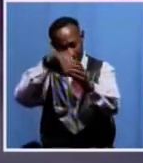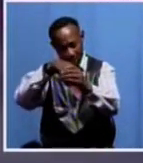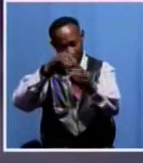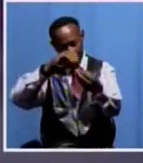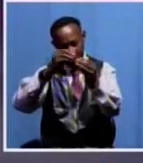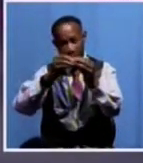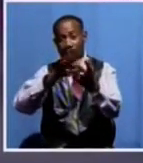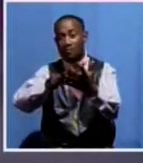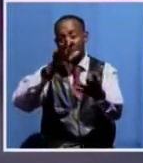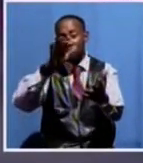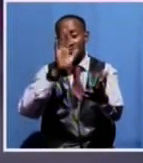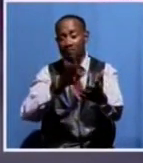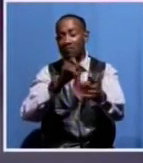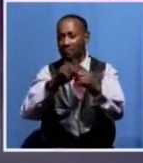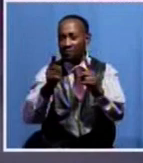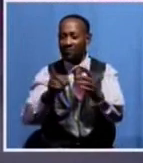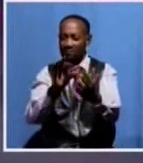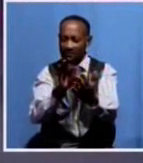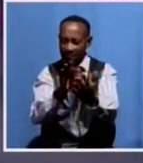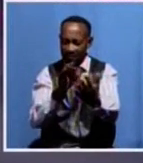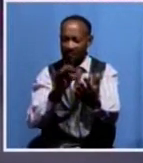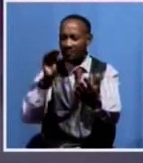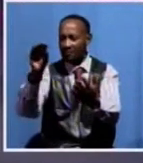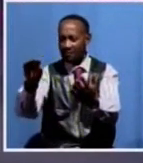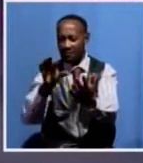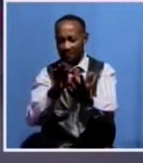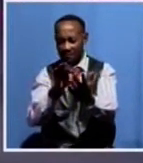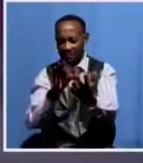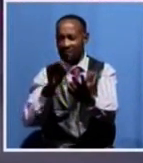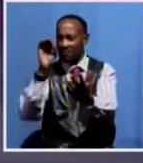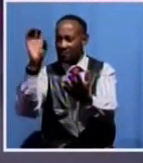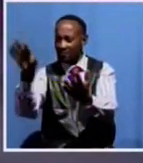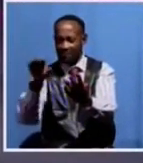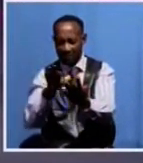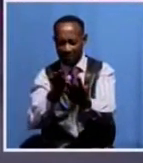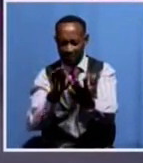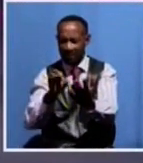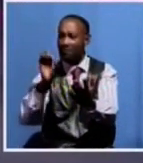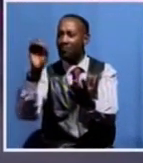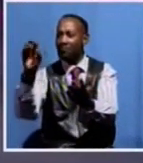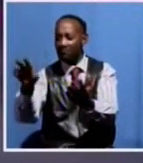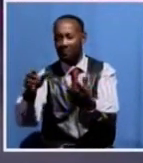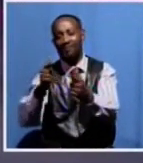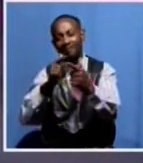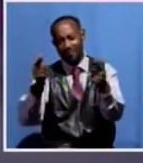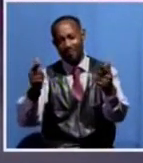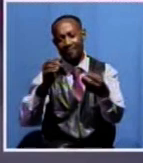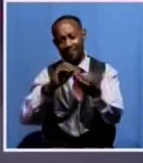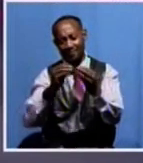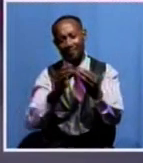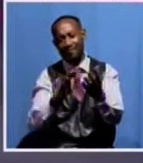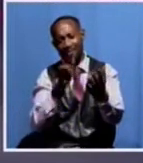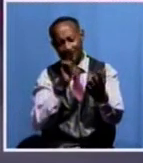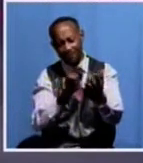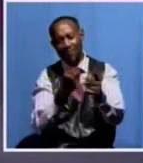huge, but what you need to do is to disaggregate and break it down into specific components of it, and you find that it's a huge array of items that go in